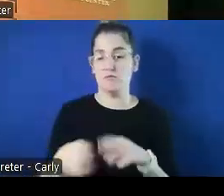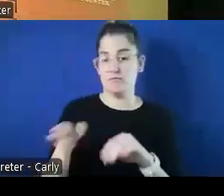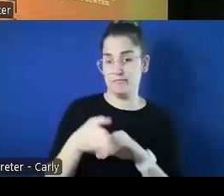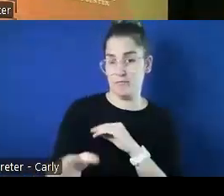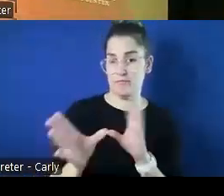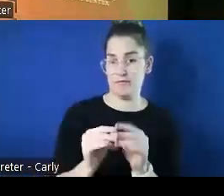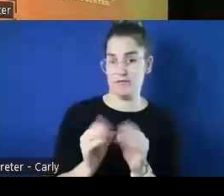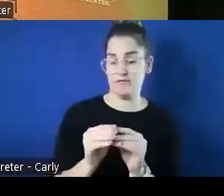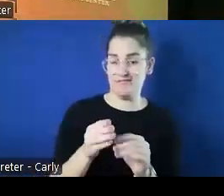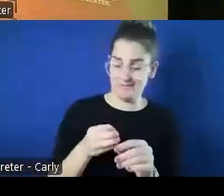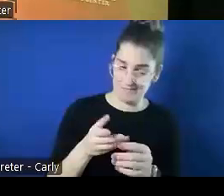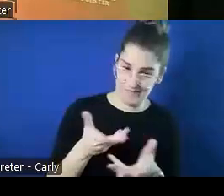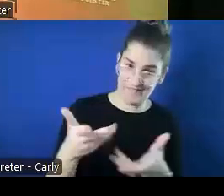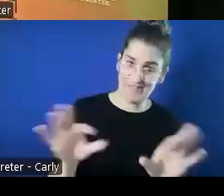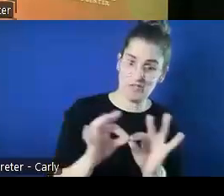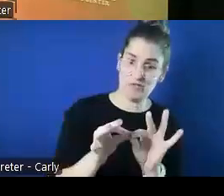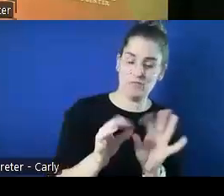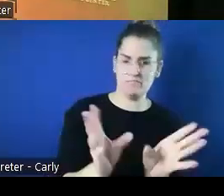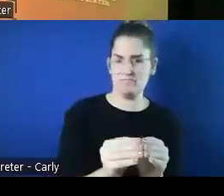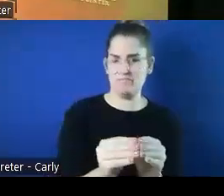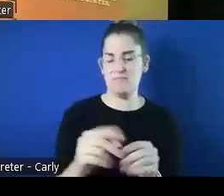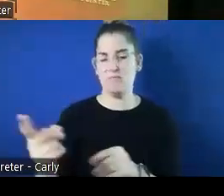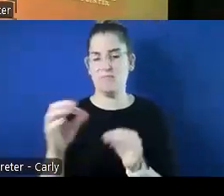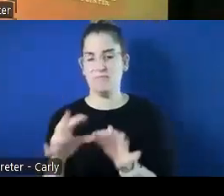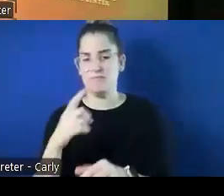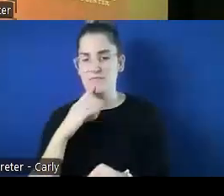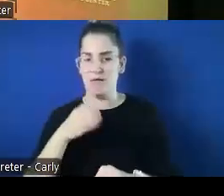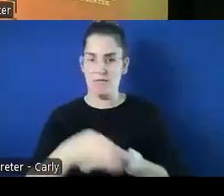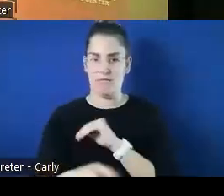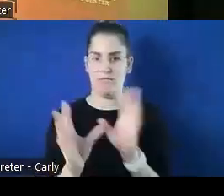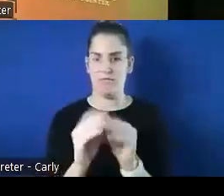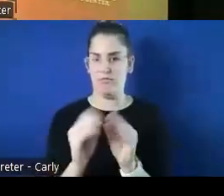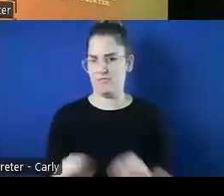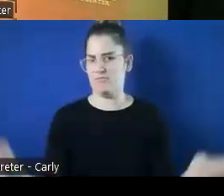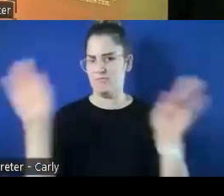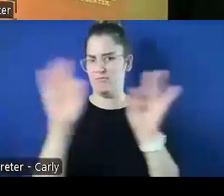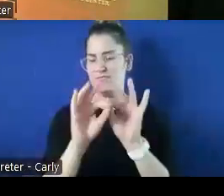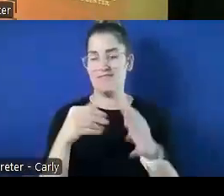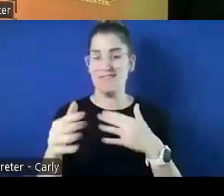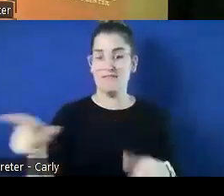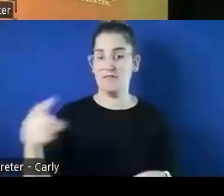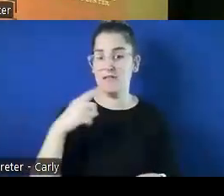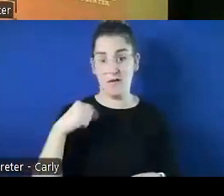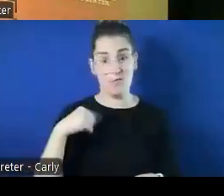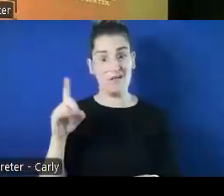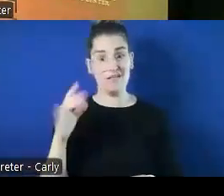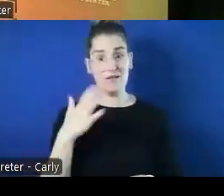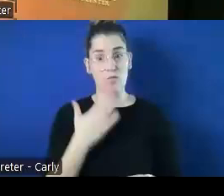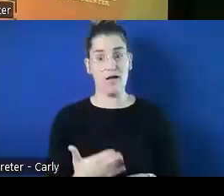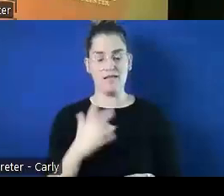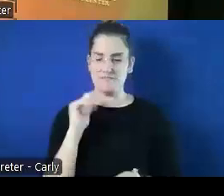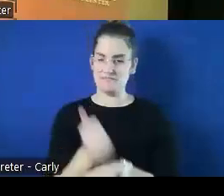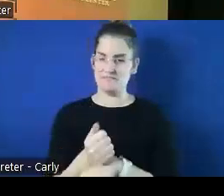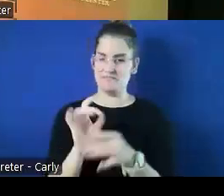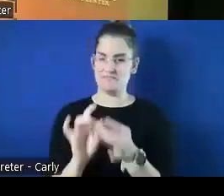with providers after interpreting. One interpreter said, post-sessions are invaluable because even if you're saying, we did well, you are establishing rapport